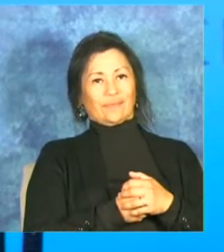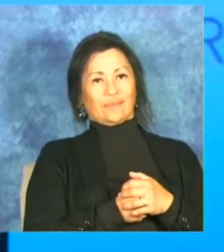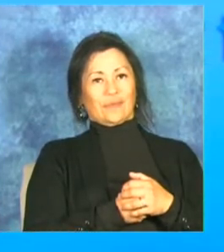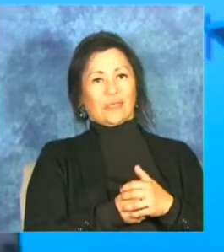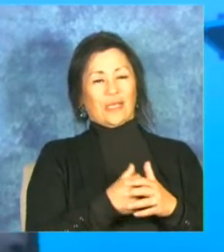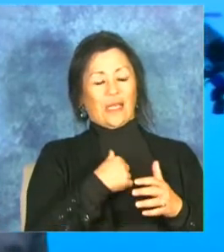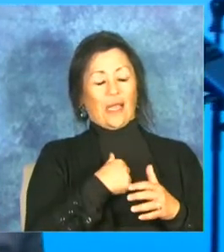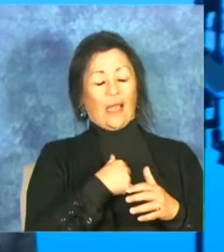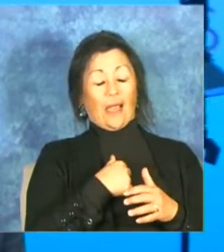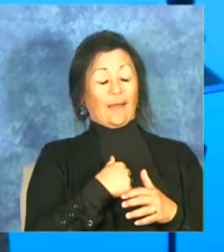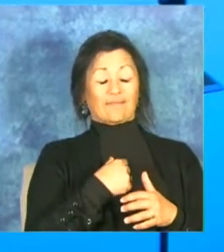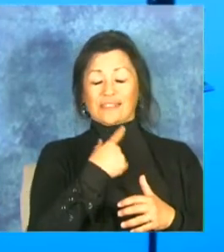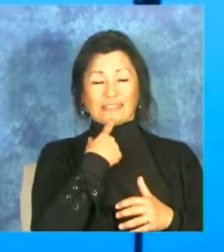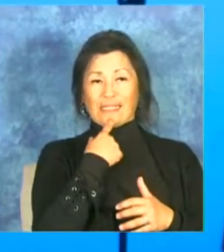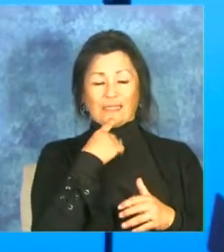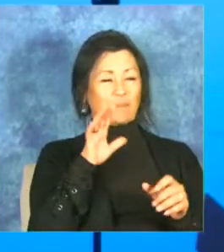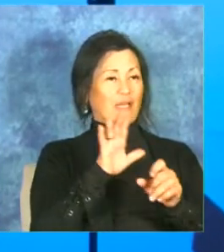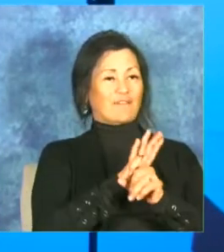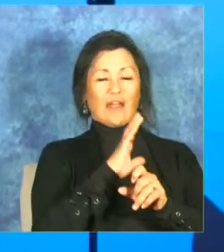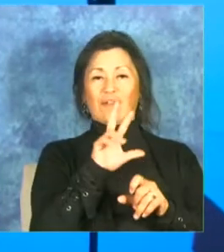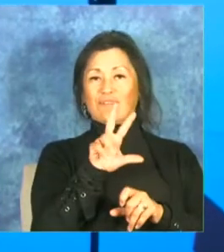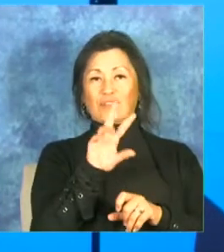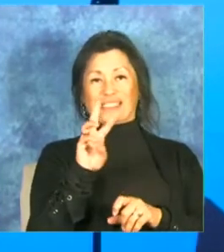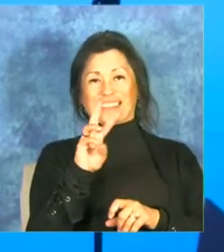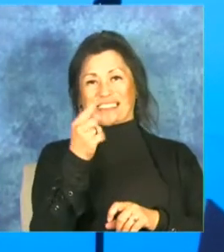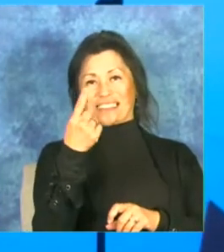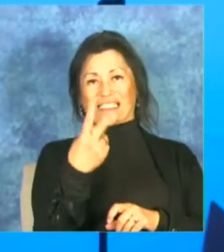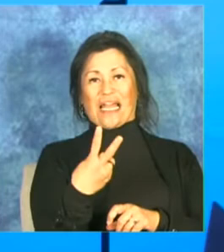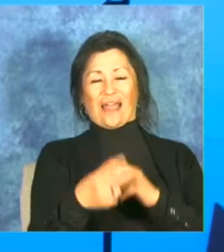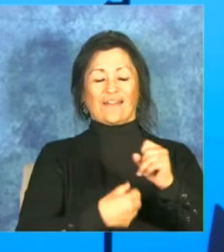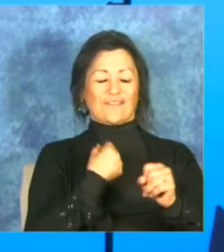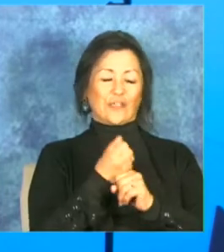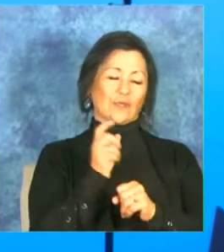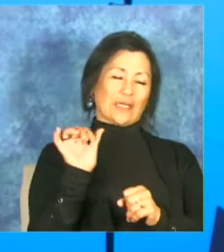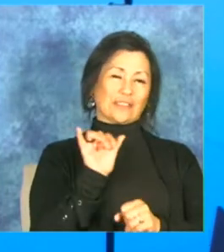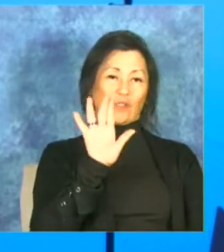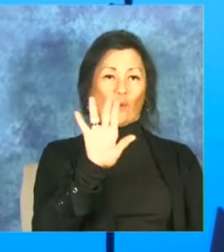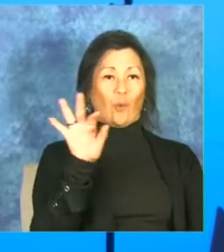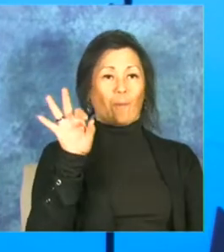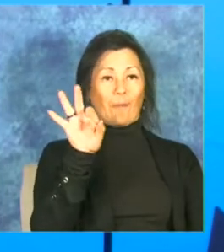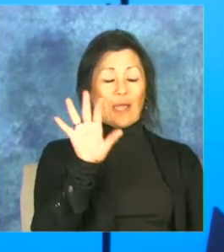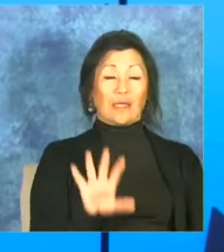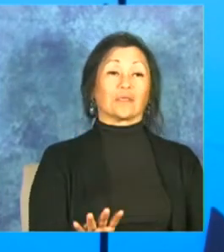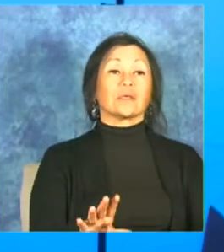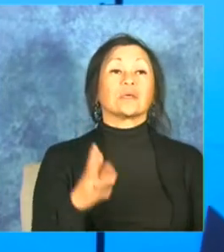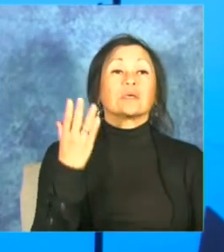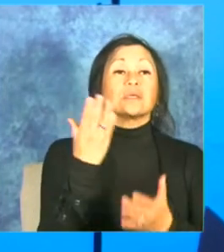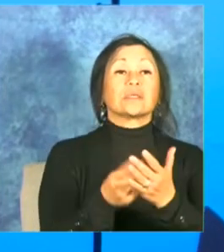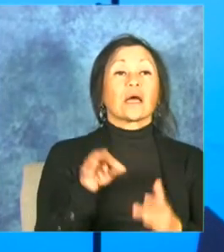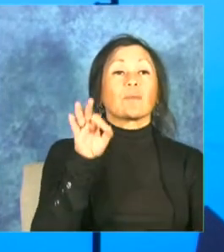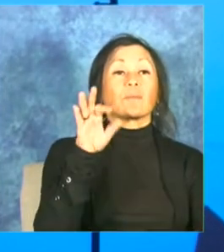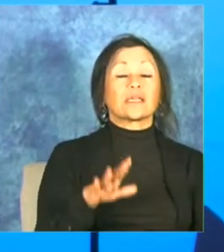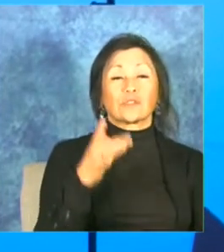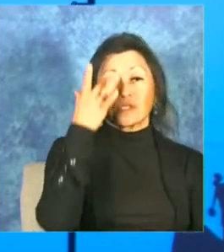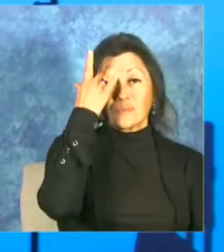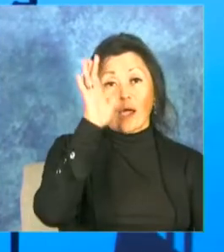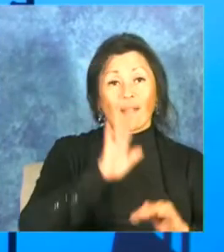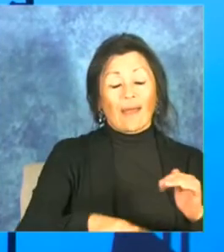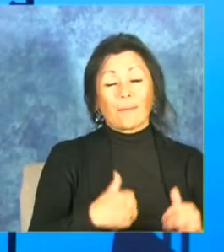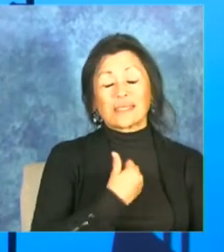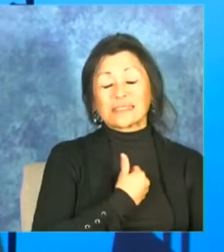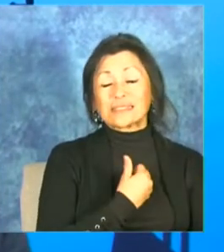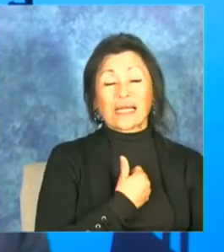I've said this my entire 36 and a half years here as your pastor. There are pastors that are smarter than I